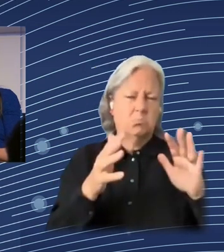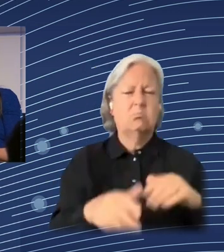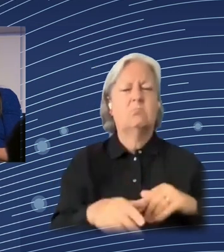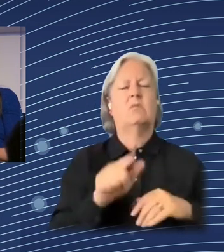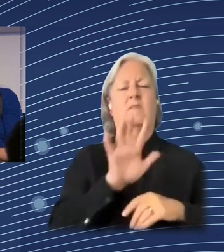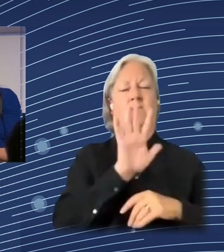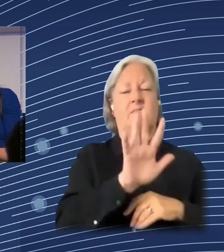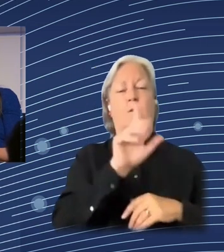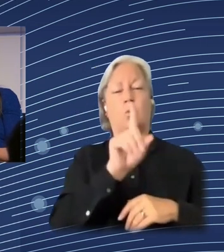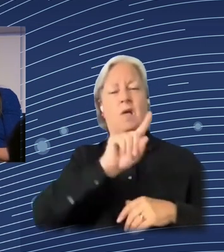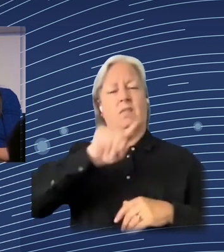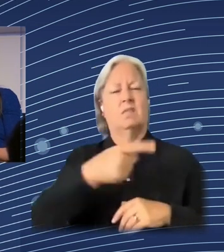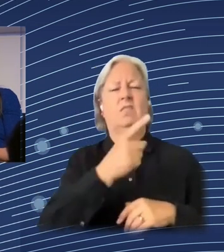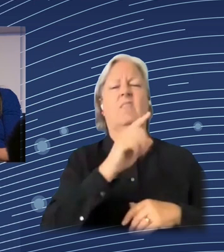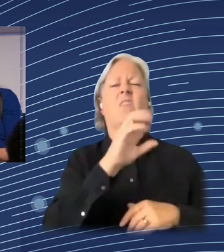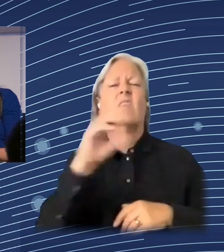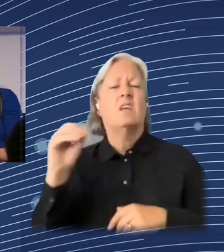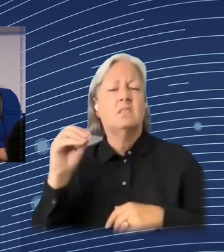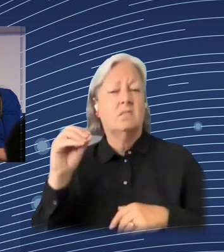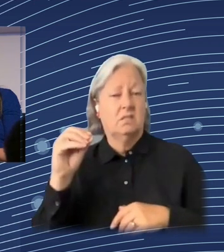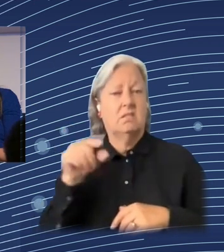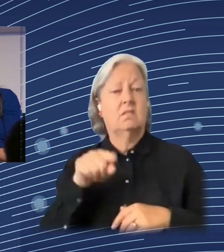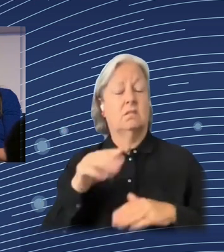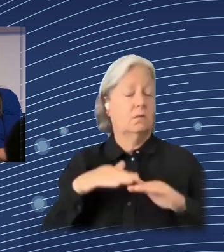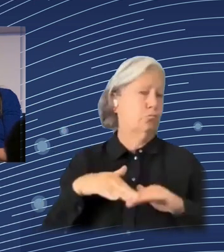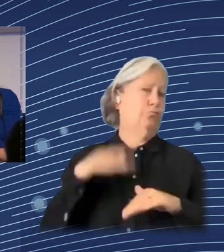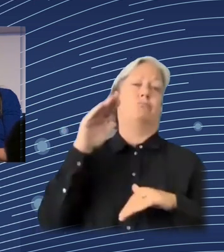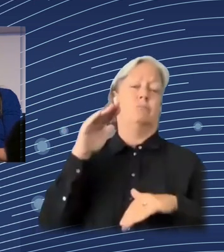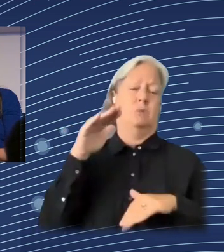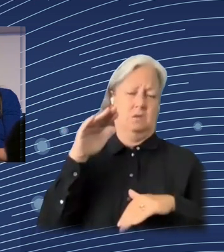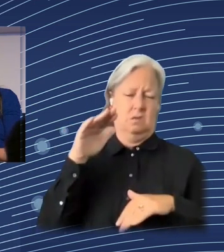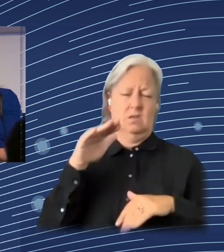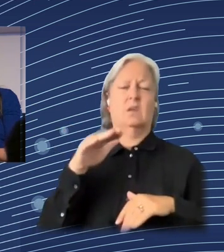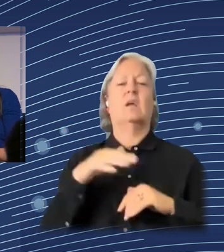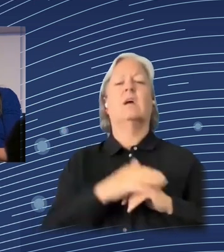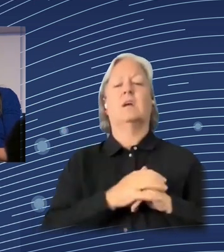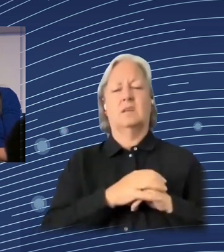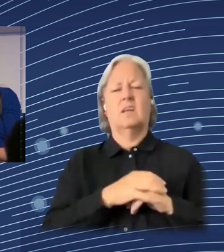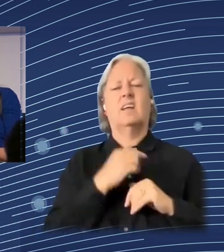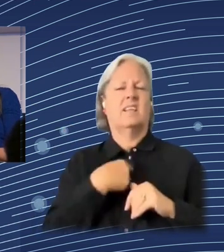51,000 entries from 7 fields, as I said.